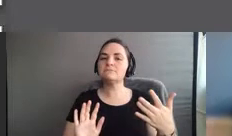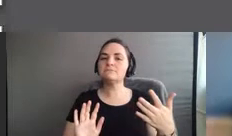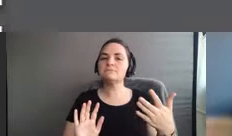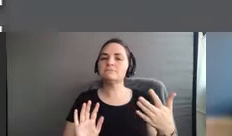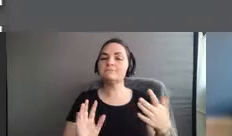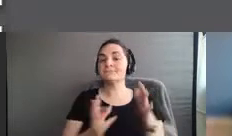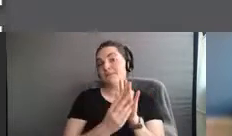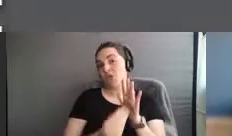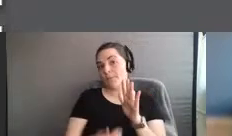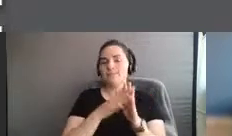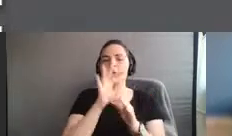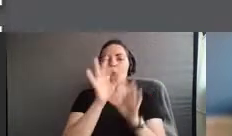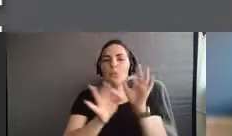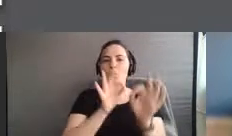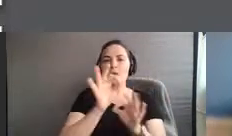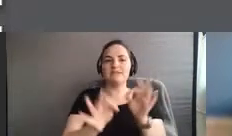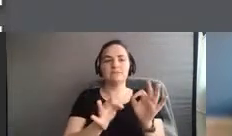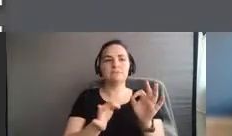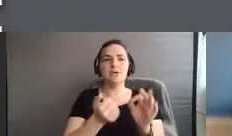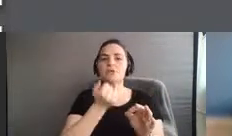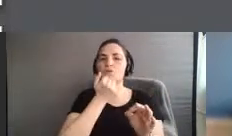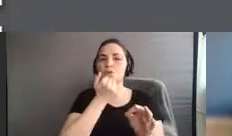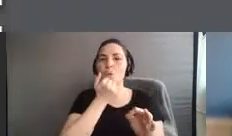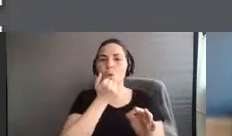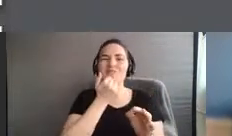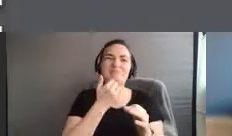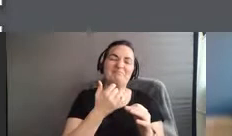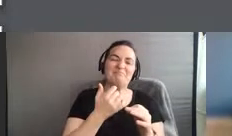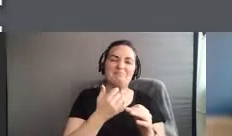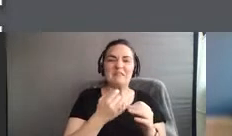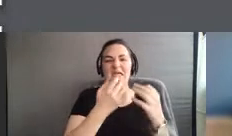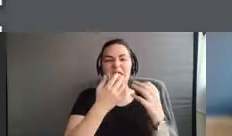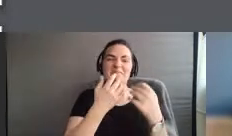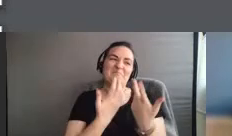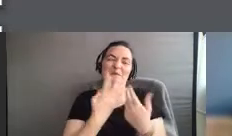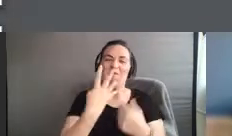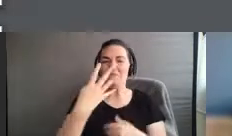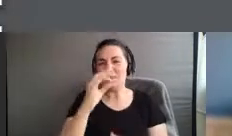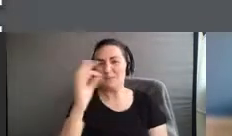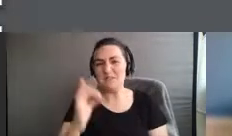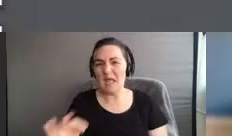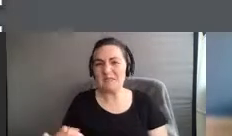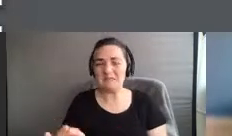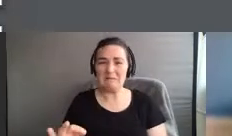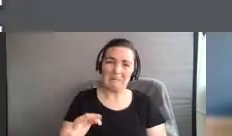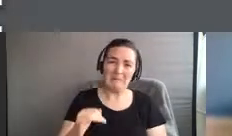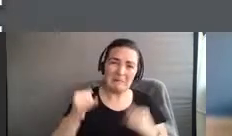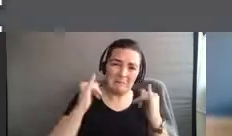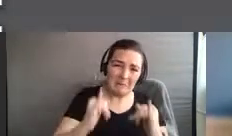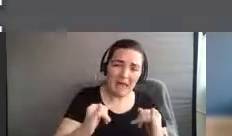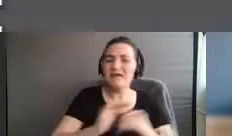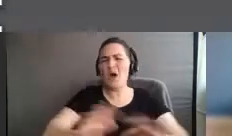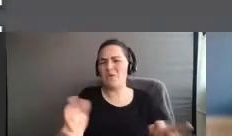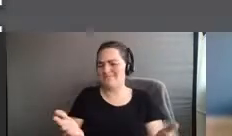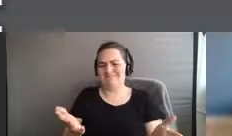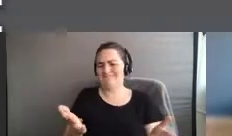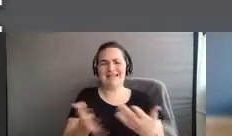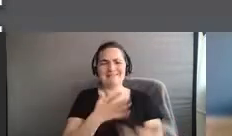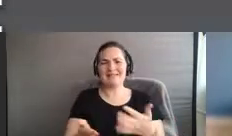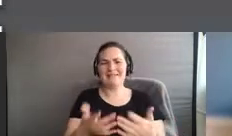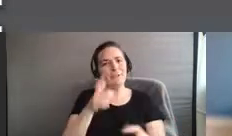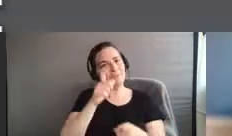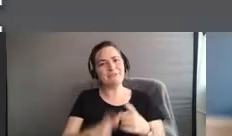you do the quiz and you only get 4 out of 10, that's not a problem. You've done the engagement task. If you do the quiz and you